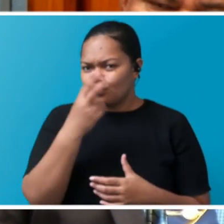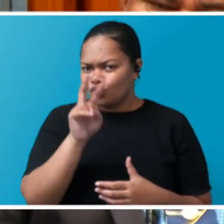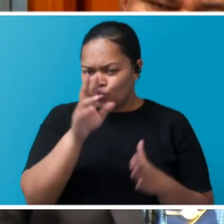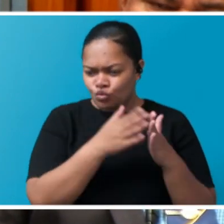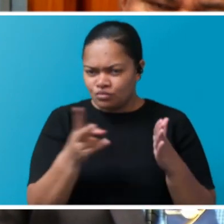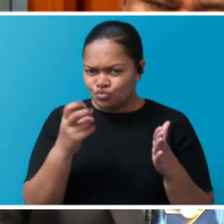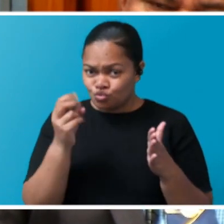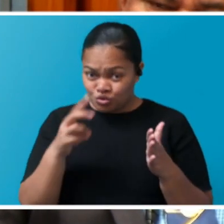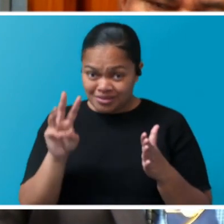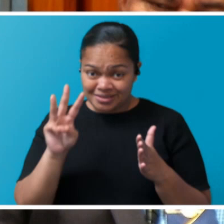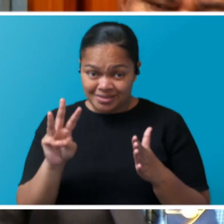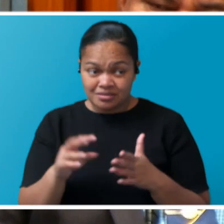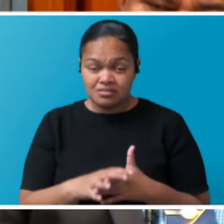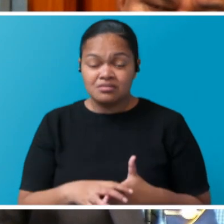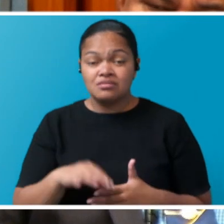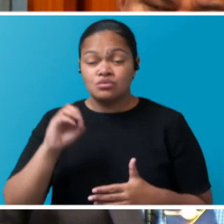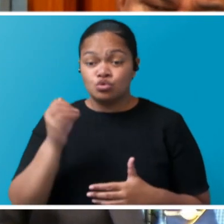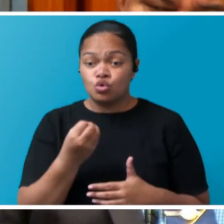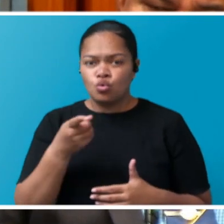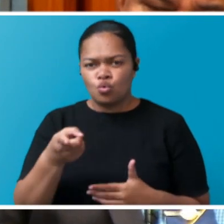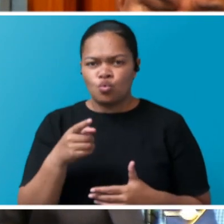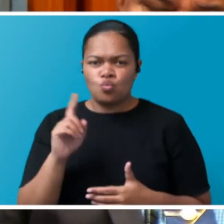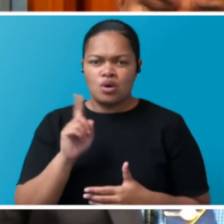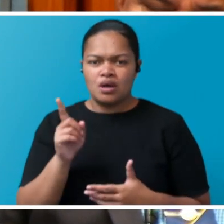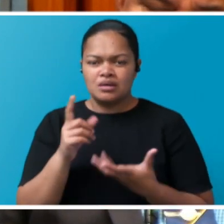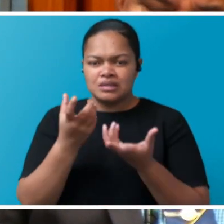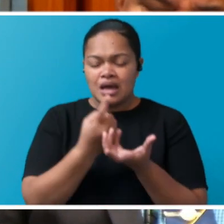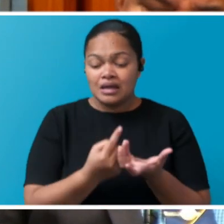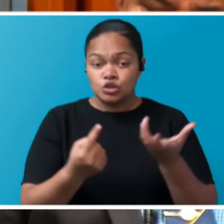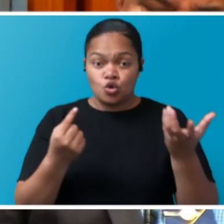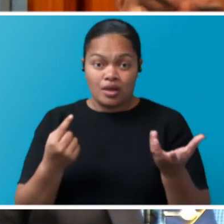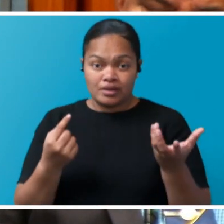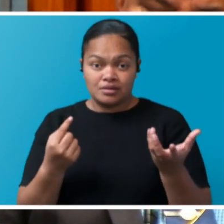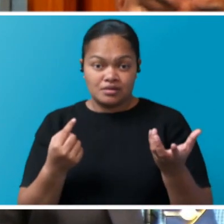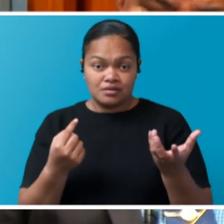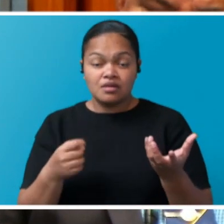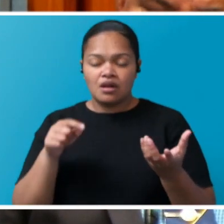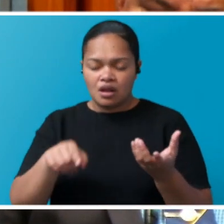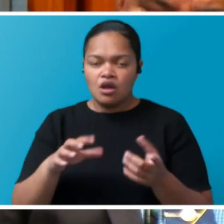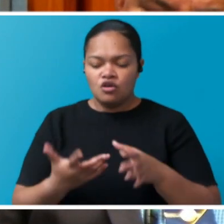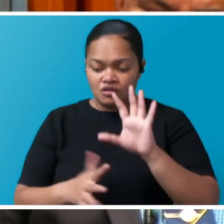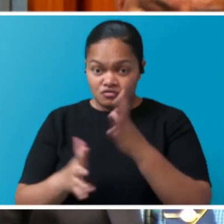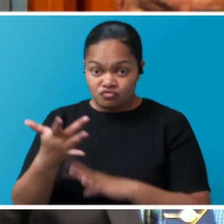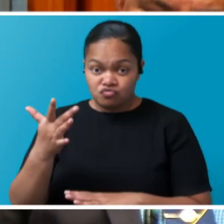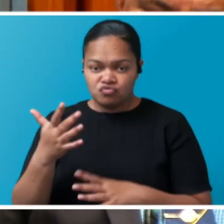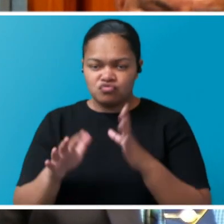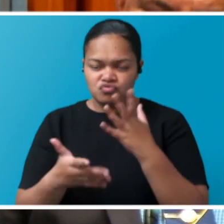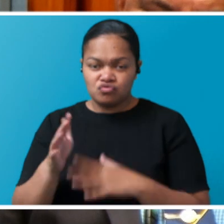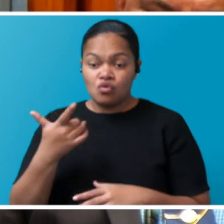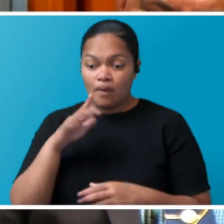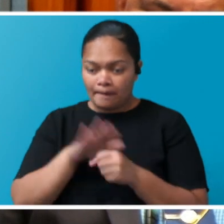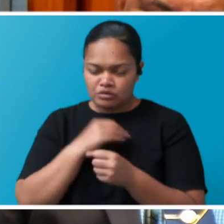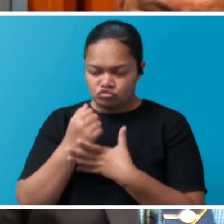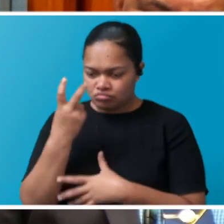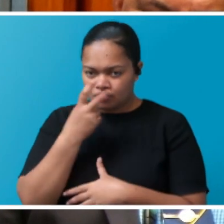The primary firefighting strategy is to isolate affected areas and prevent the fire from spreading to other sections. Dump site is divided into 6